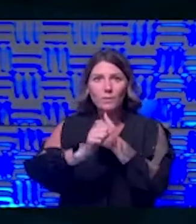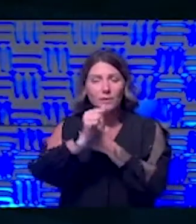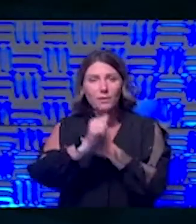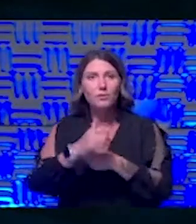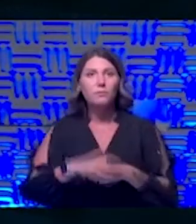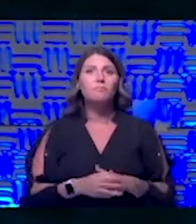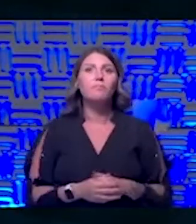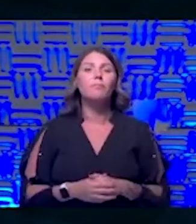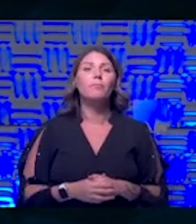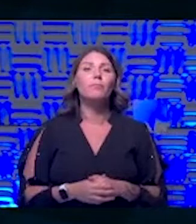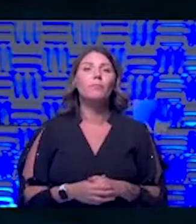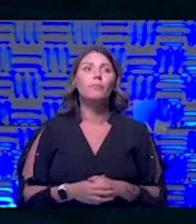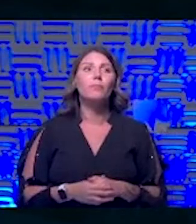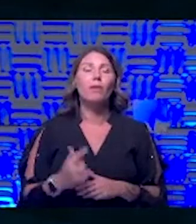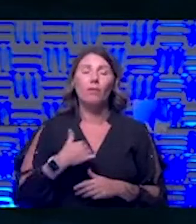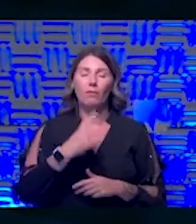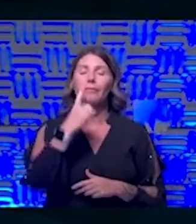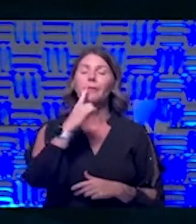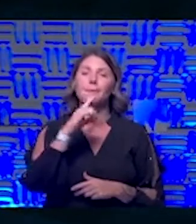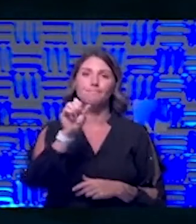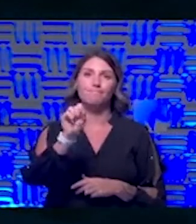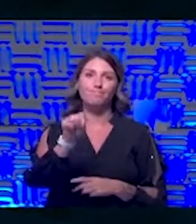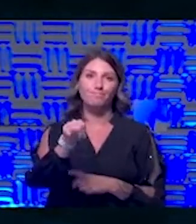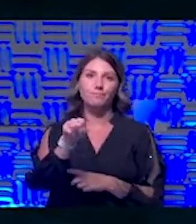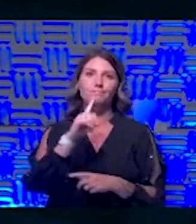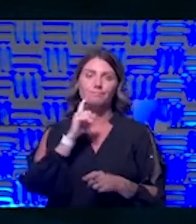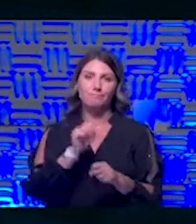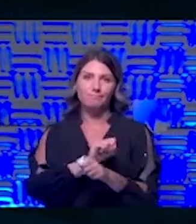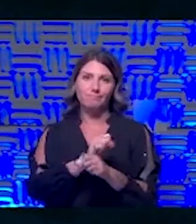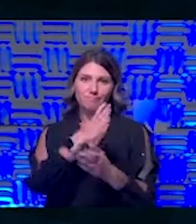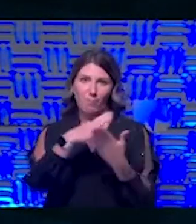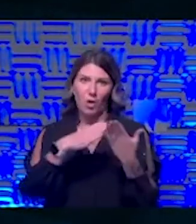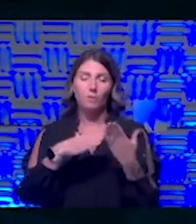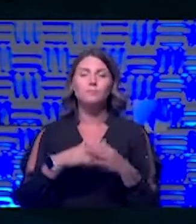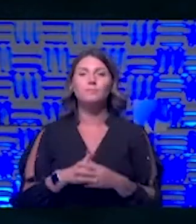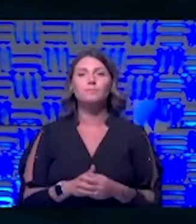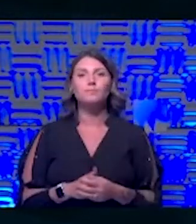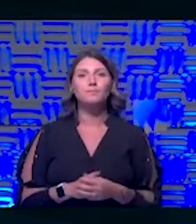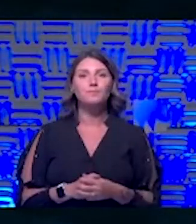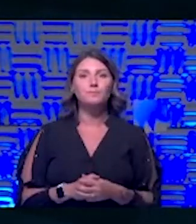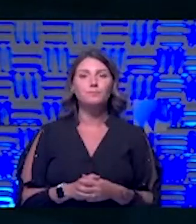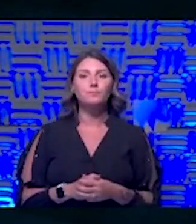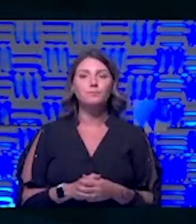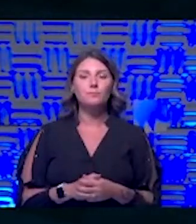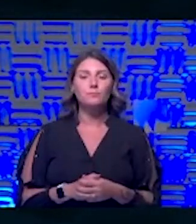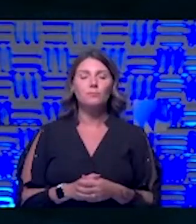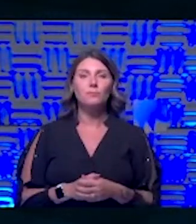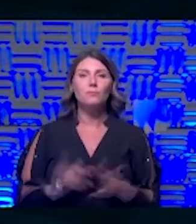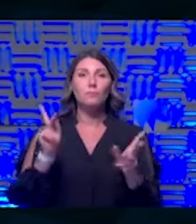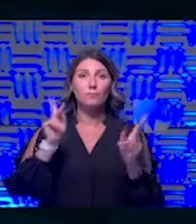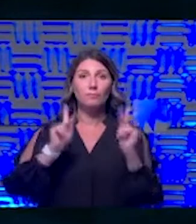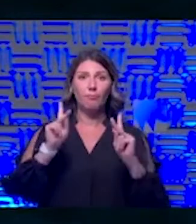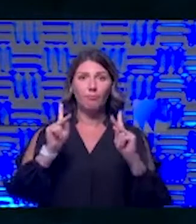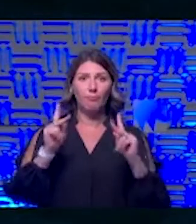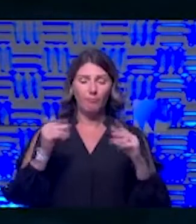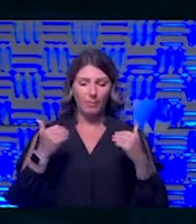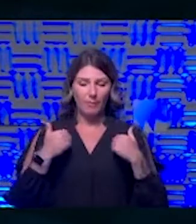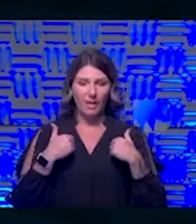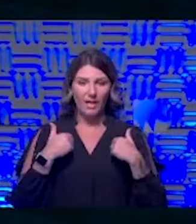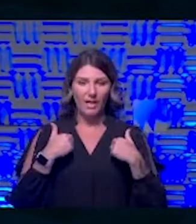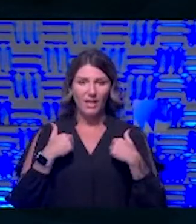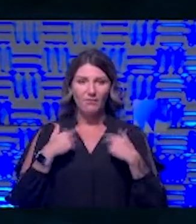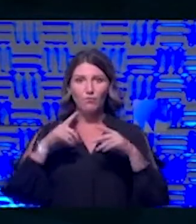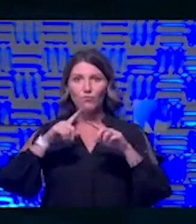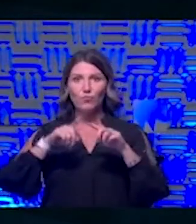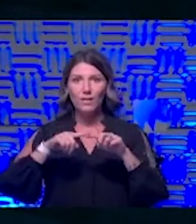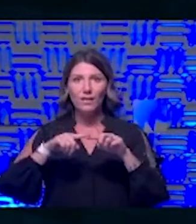I mean, I think that that's absolutely a piece of it. I know that people have, been reliant